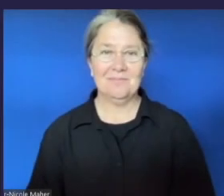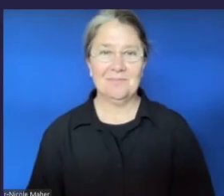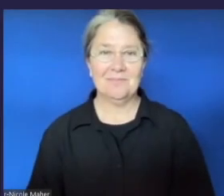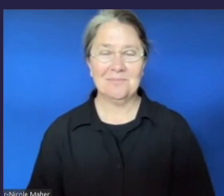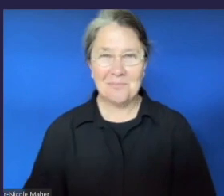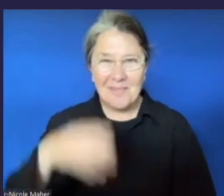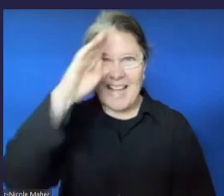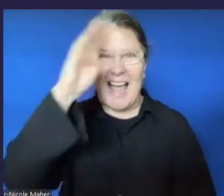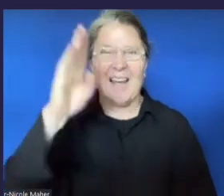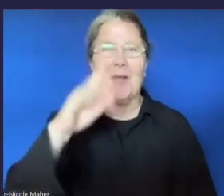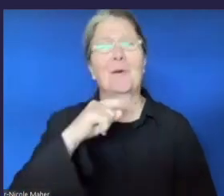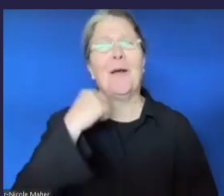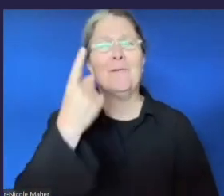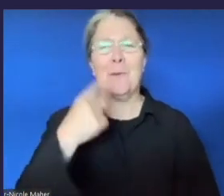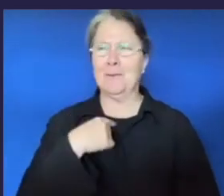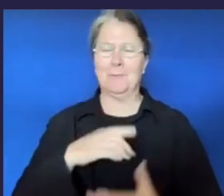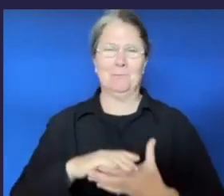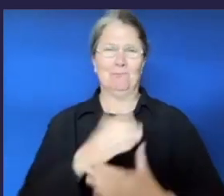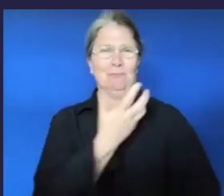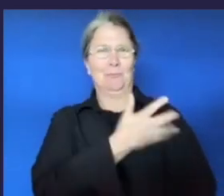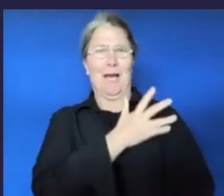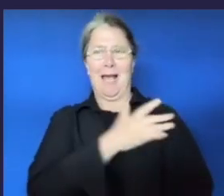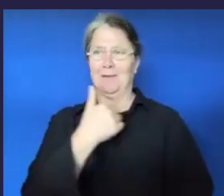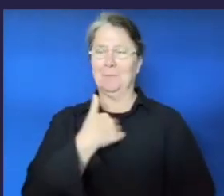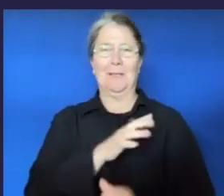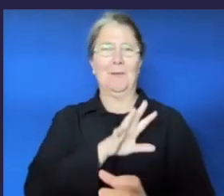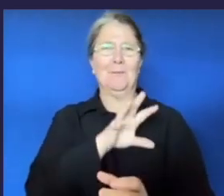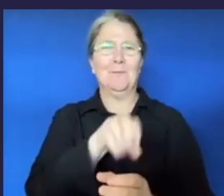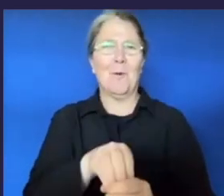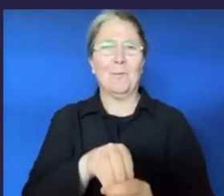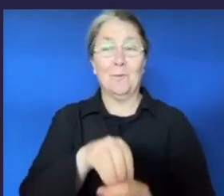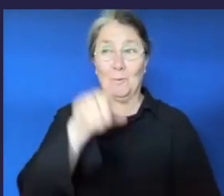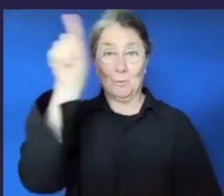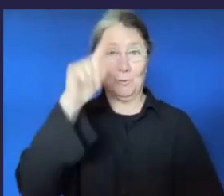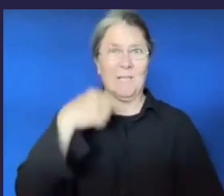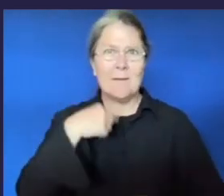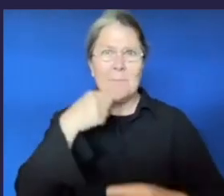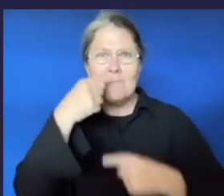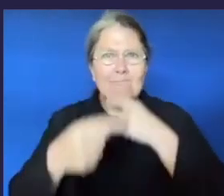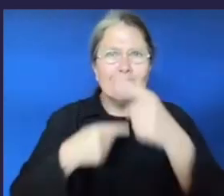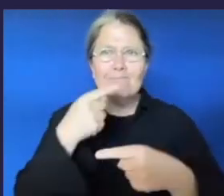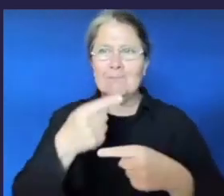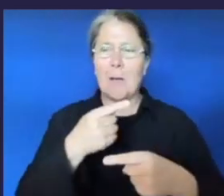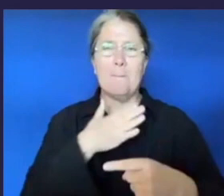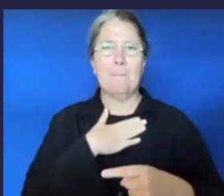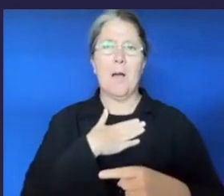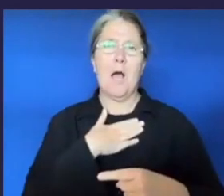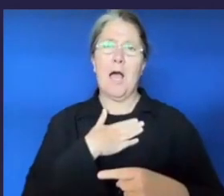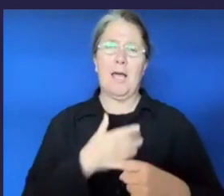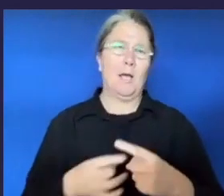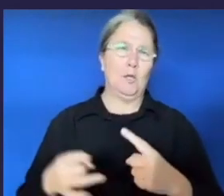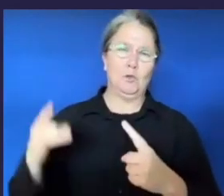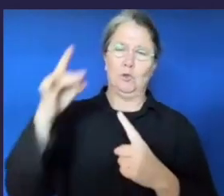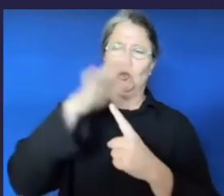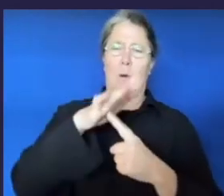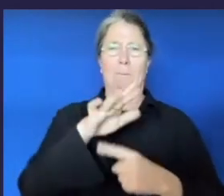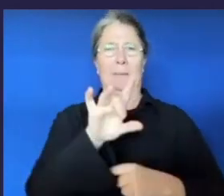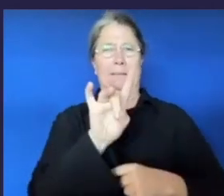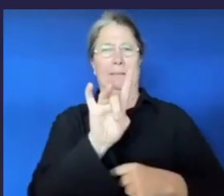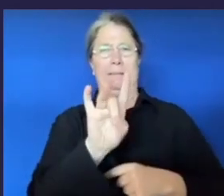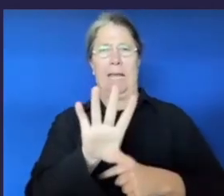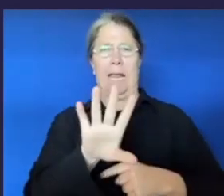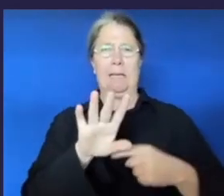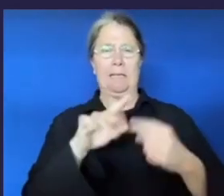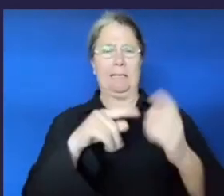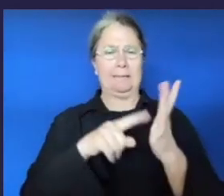Hello everyone, such a pleasure to be here. So today I'll be sharing my top 10 tips about things that we've learned along the journey